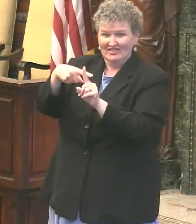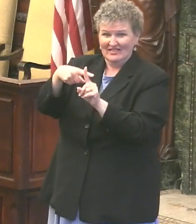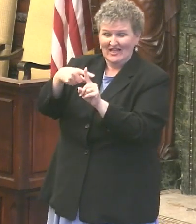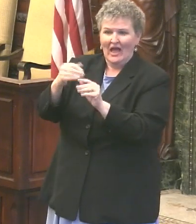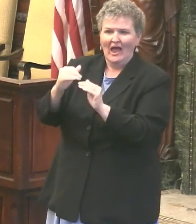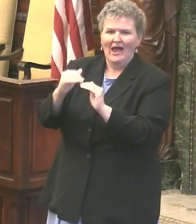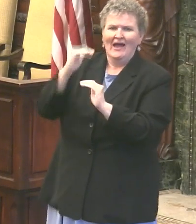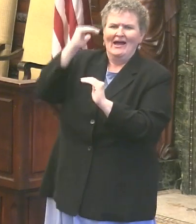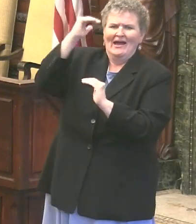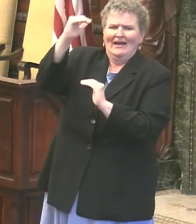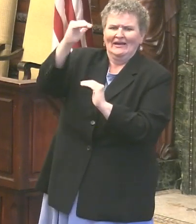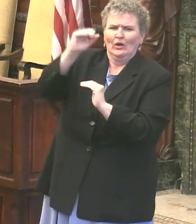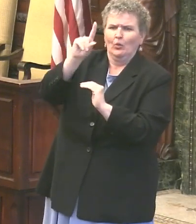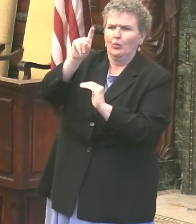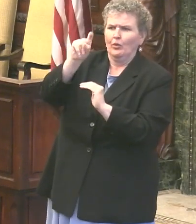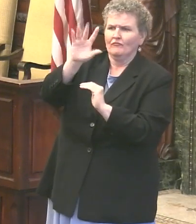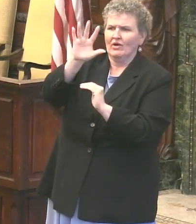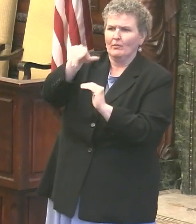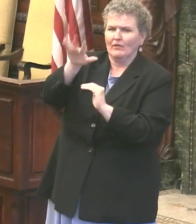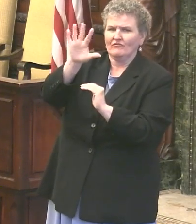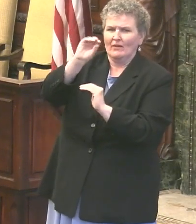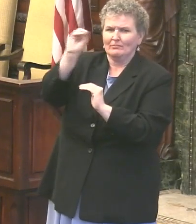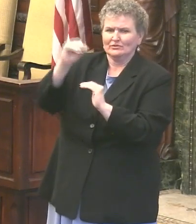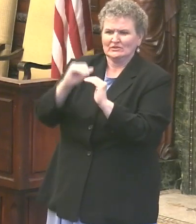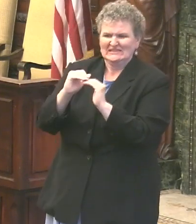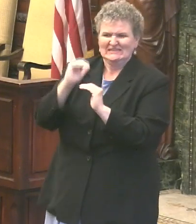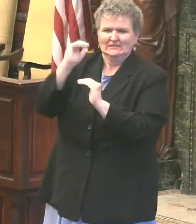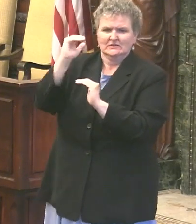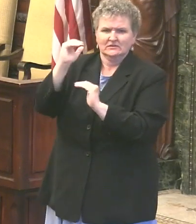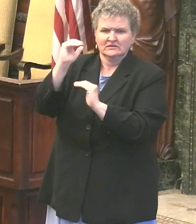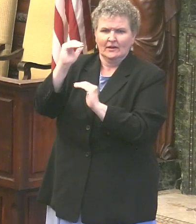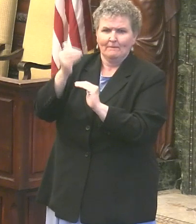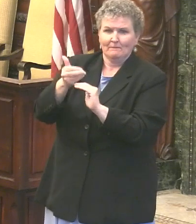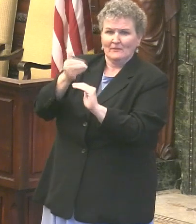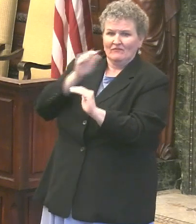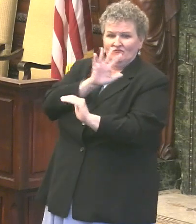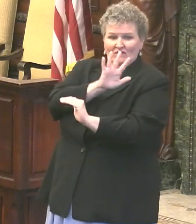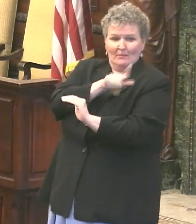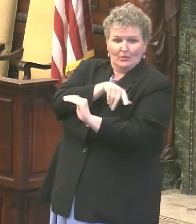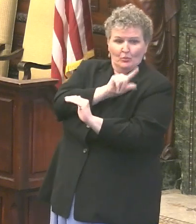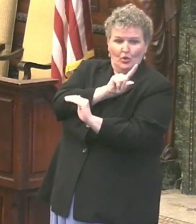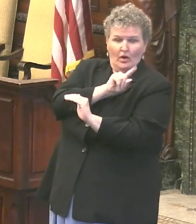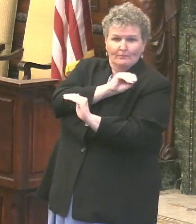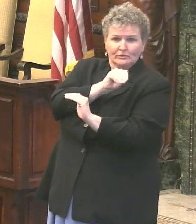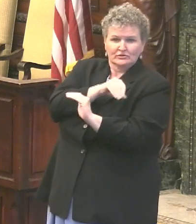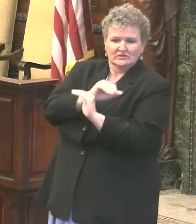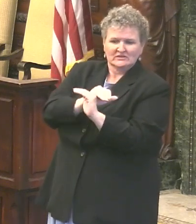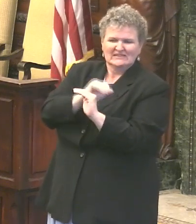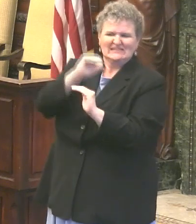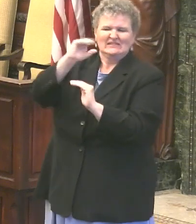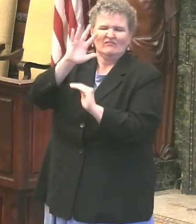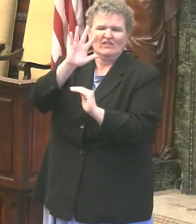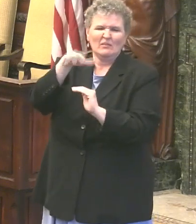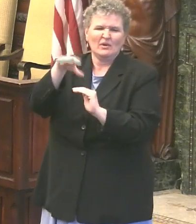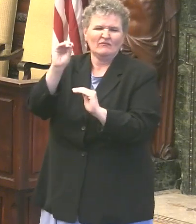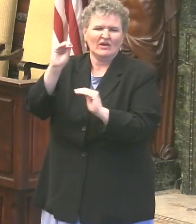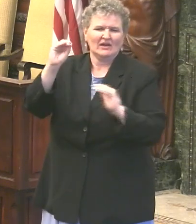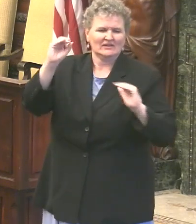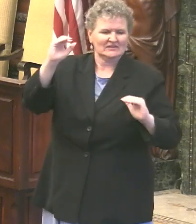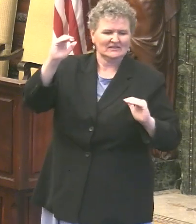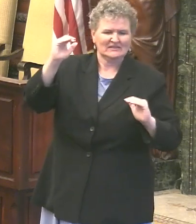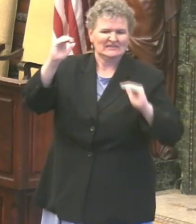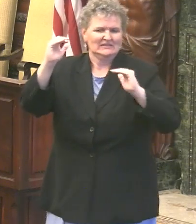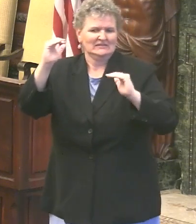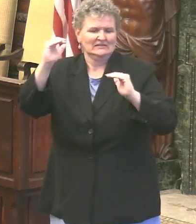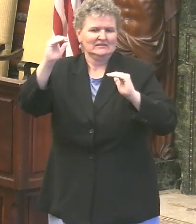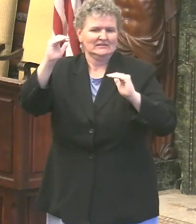last week, and the week before was 5.1%. And we've been between 5 and 6% since mid-June as far as the percent positive, but still